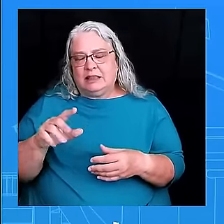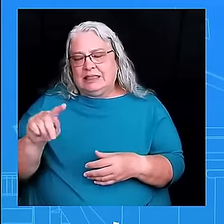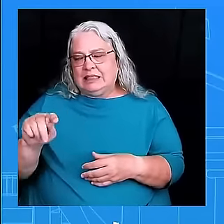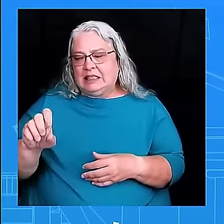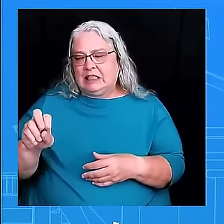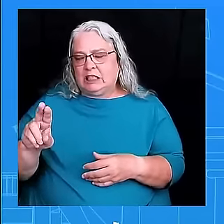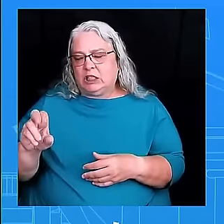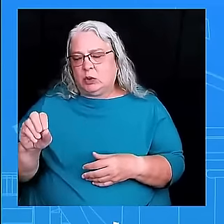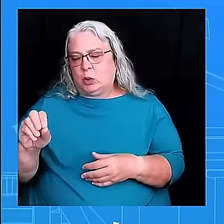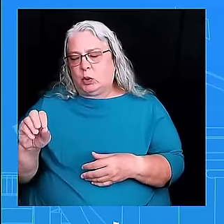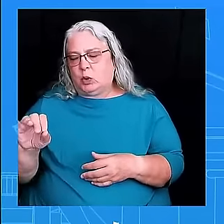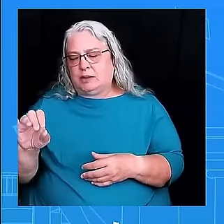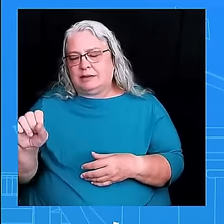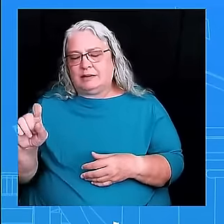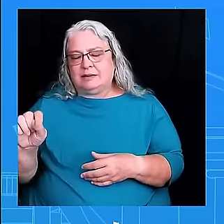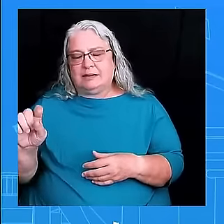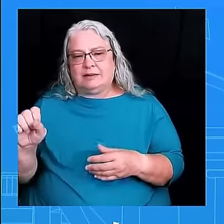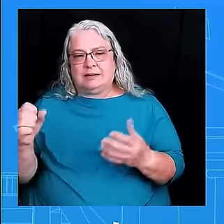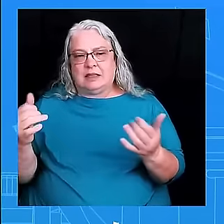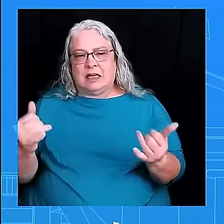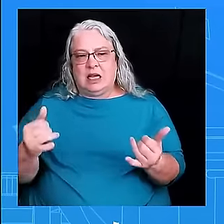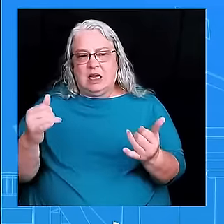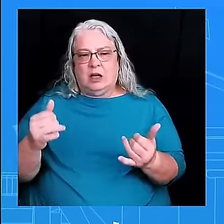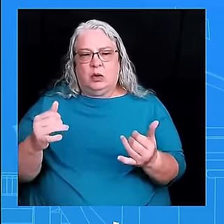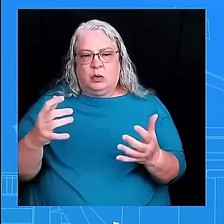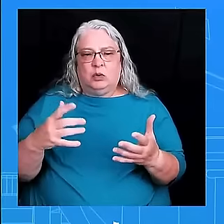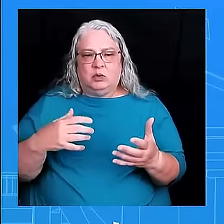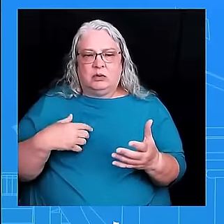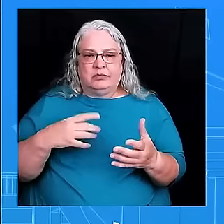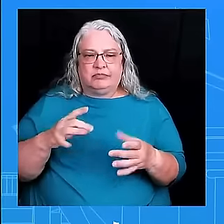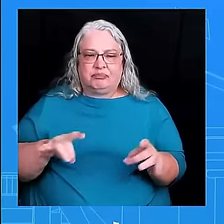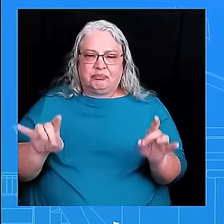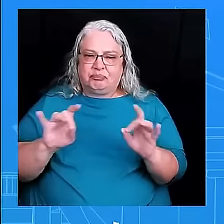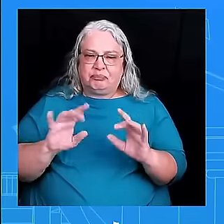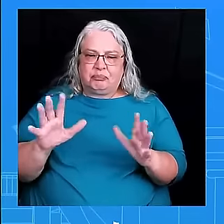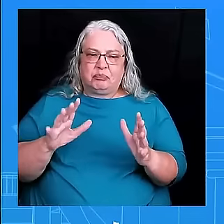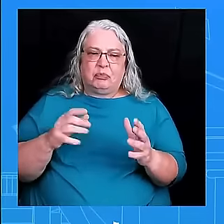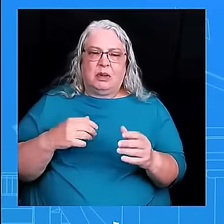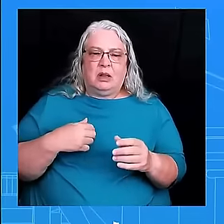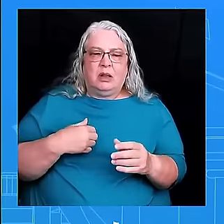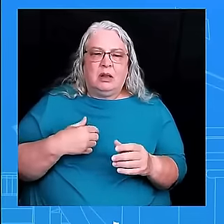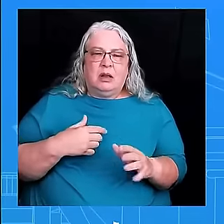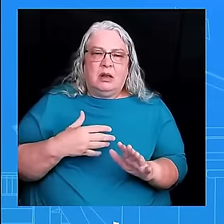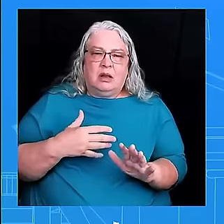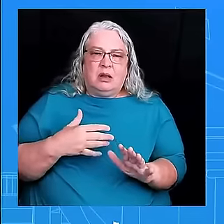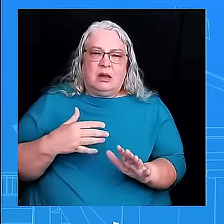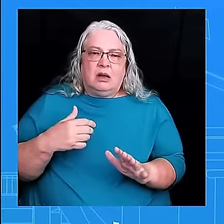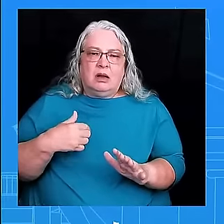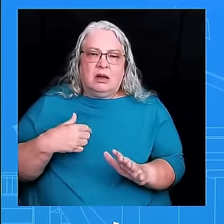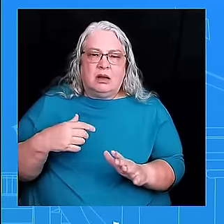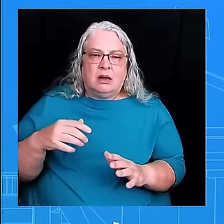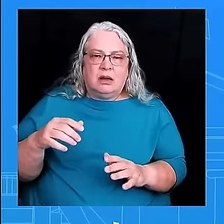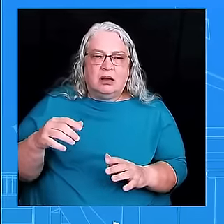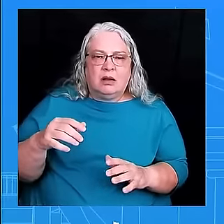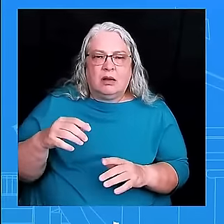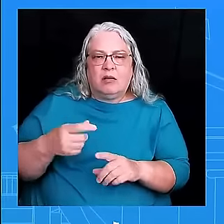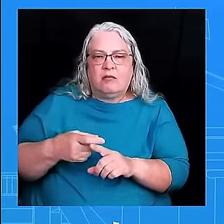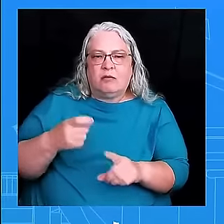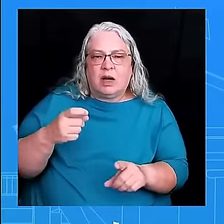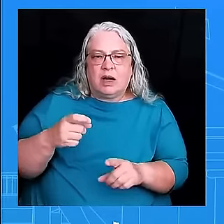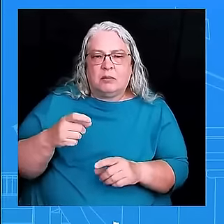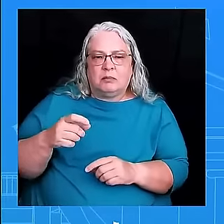to what you heard from the National Security Advisor and how I just answered the question to one of your colleagues. And I'll just reiterate, obviously our hearts go